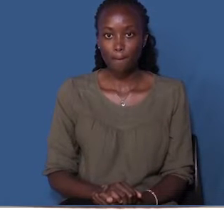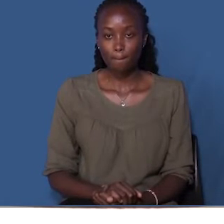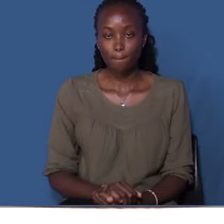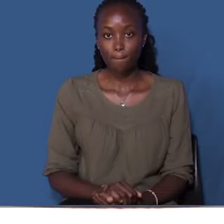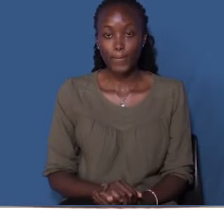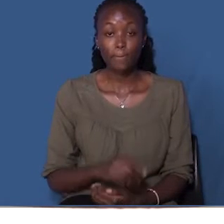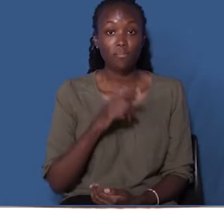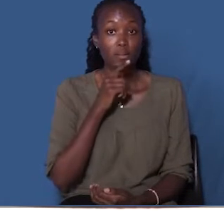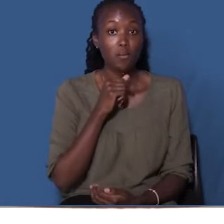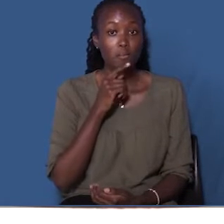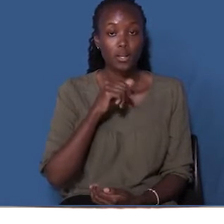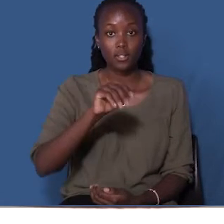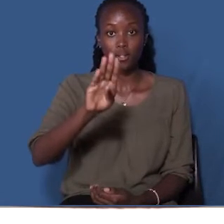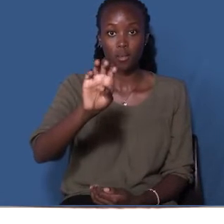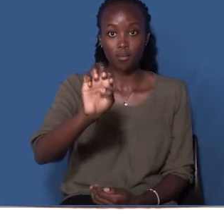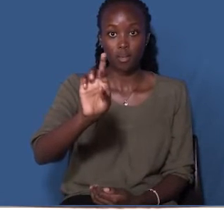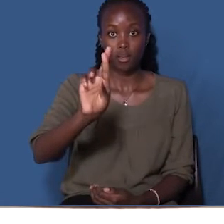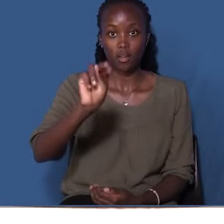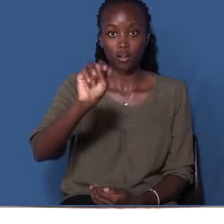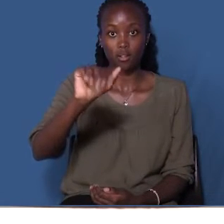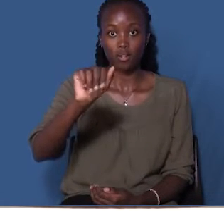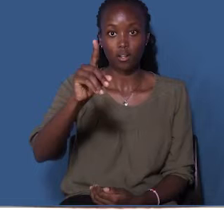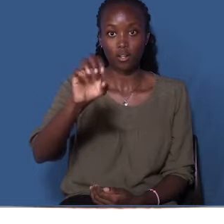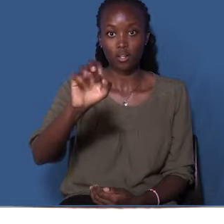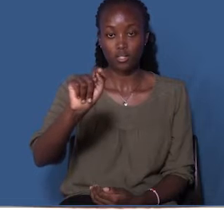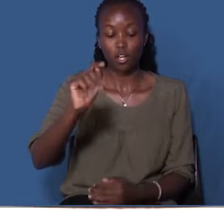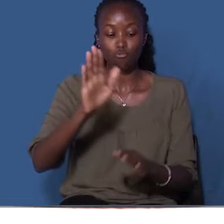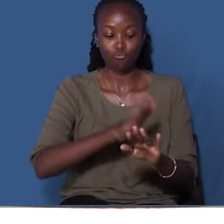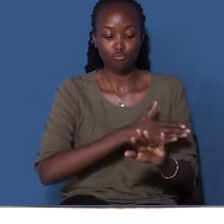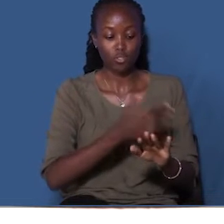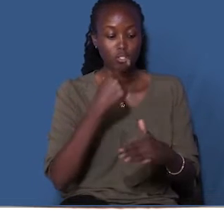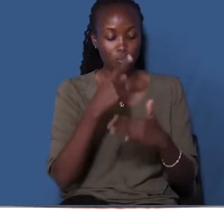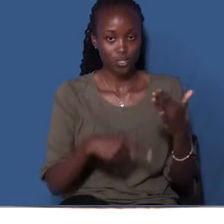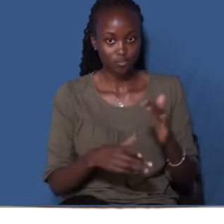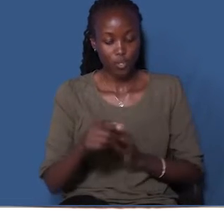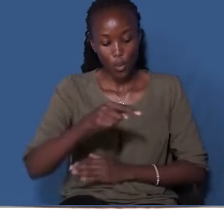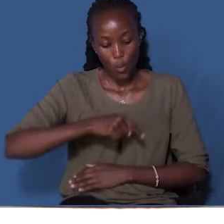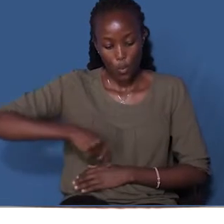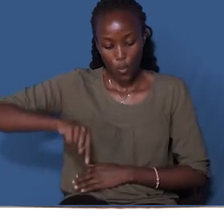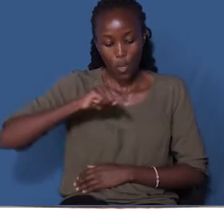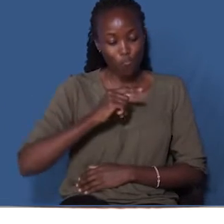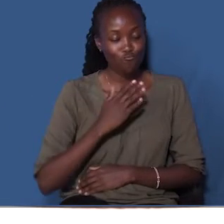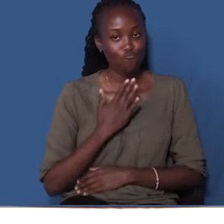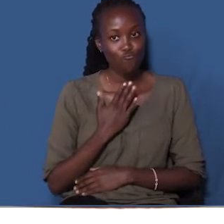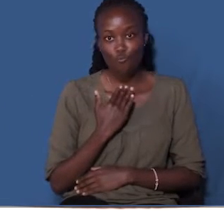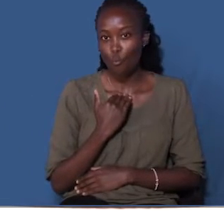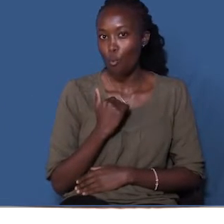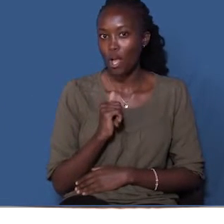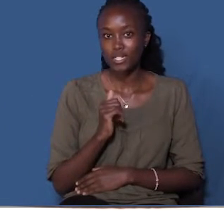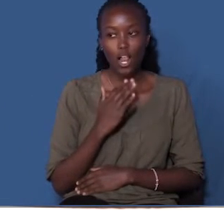Bernadette Farrell's hymn, On Christ Be Our Light, talks about a longing. Are you longing for something